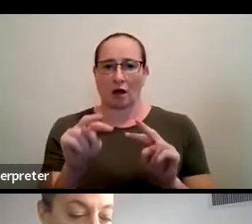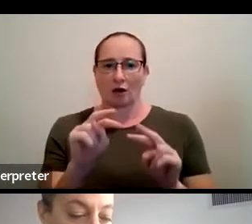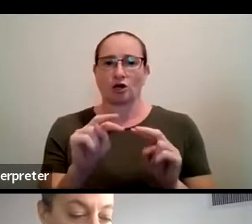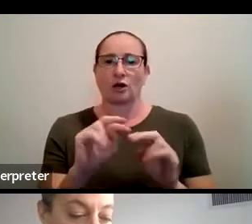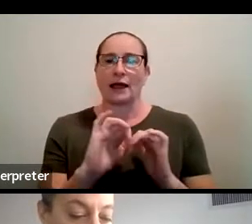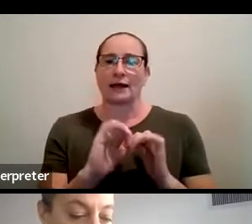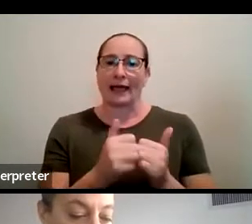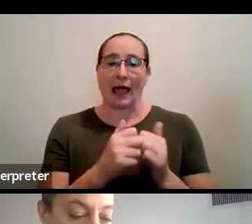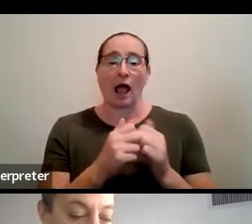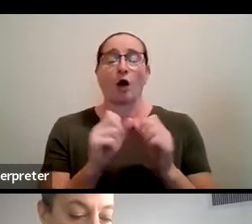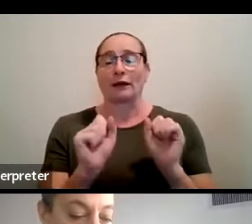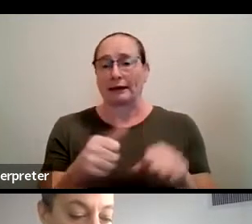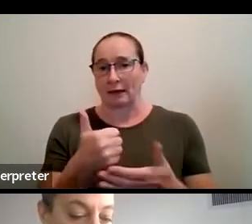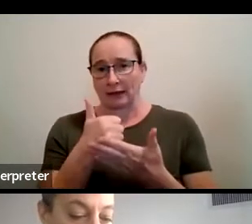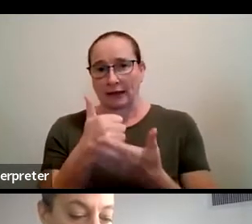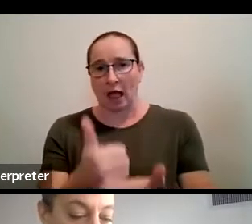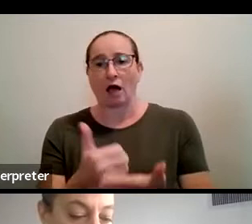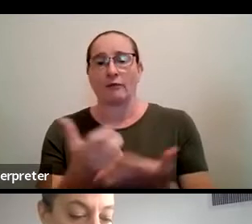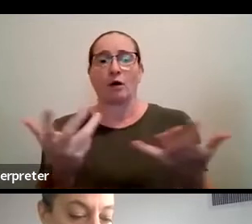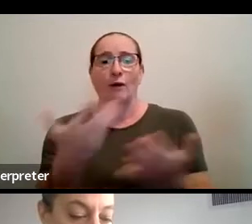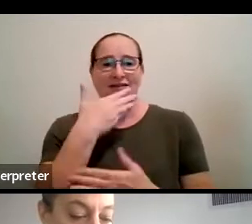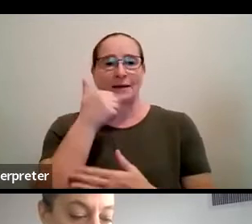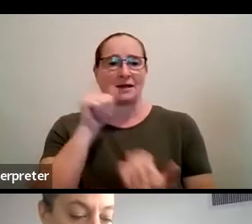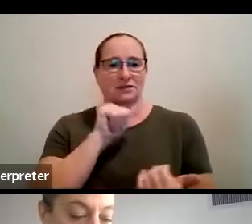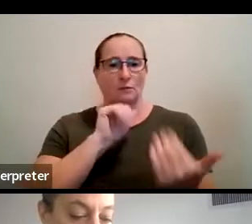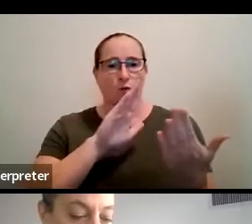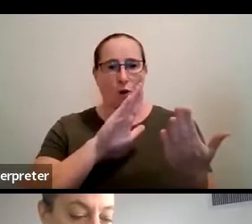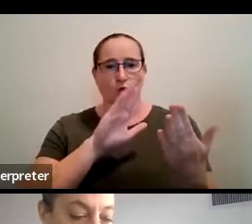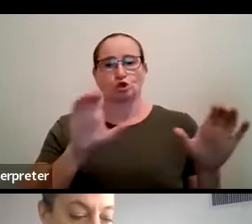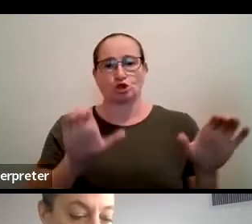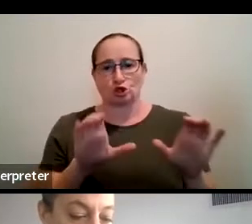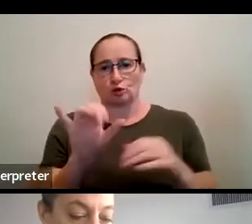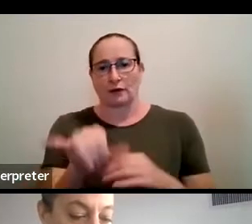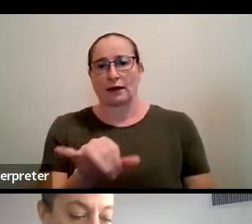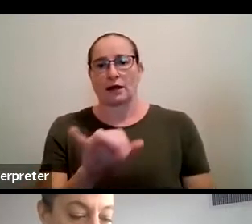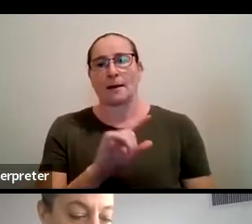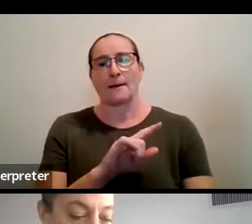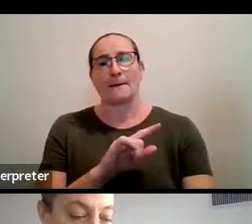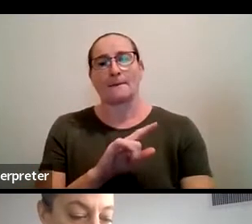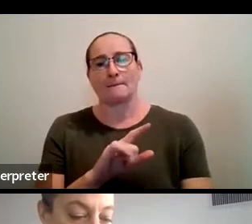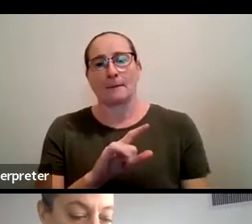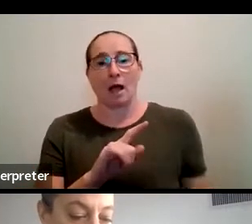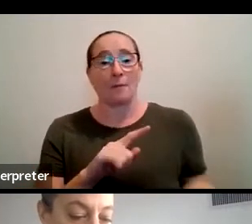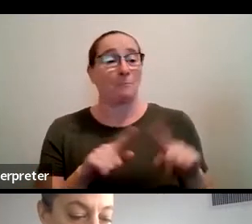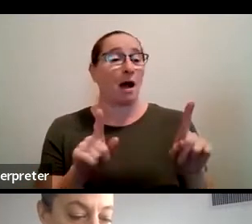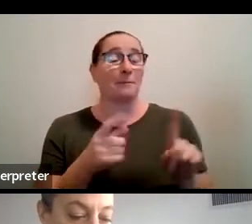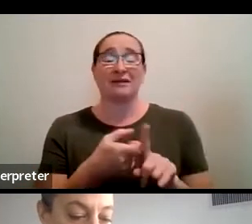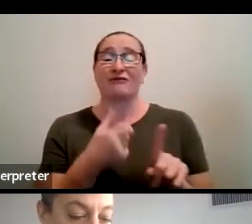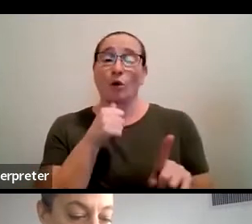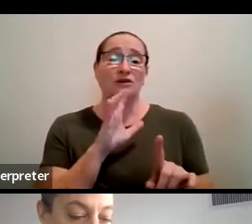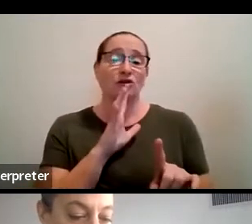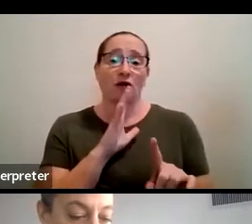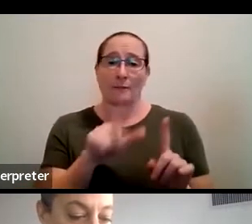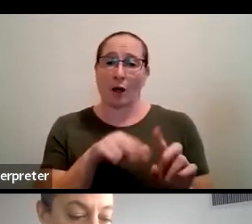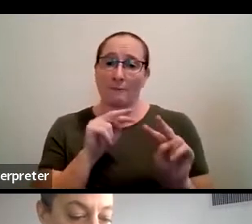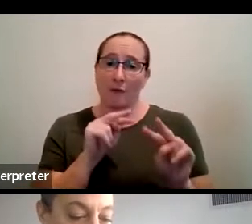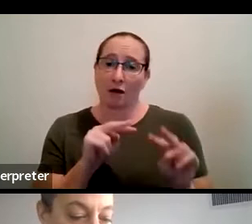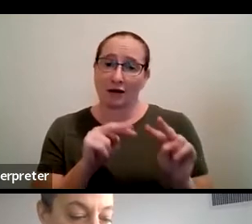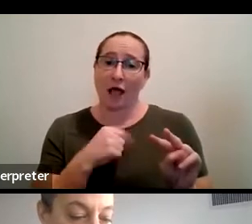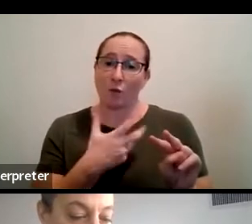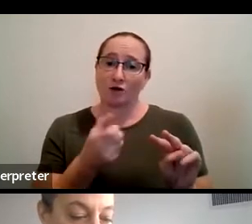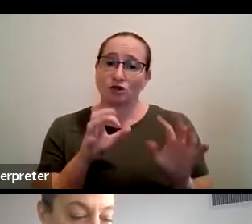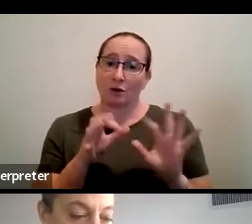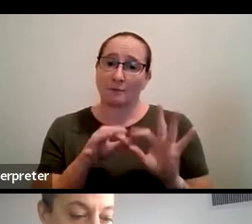it could be helpful and what's the best approach to do it. But before we even talk about monitoring, I just want to mention